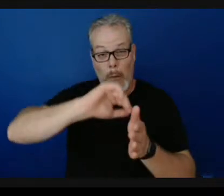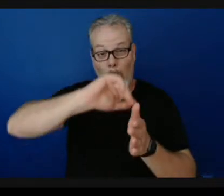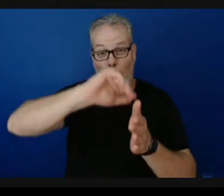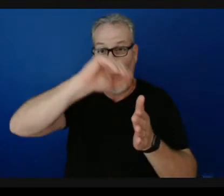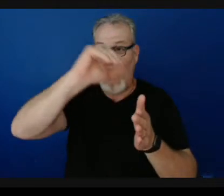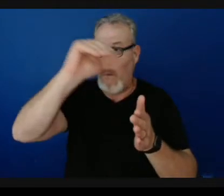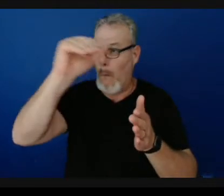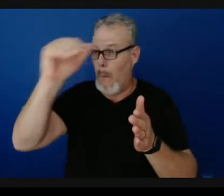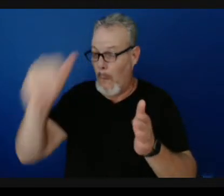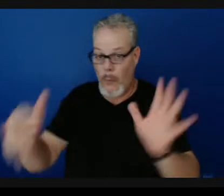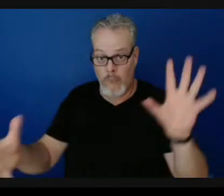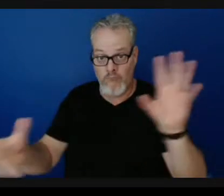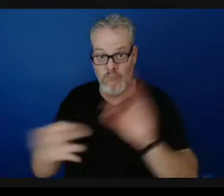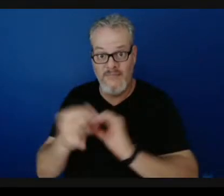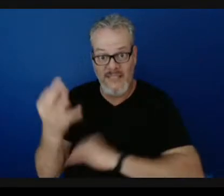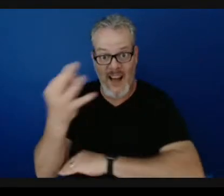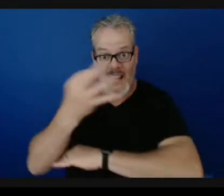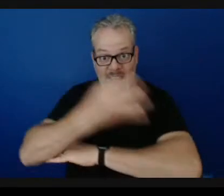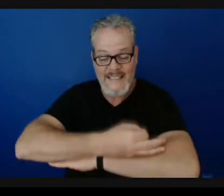impressive.